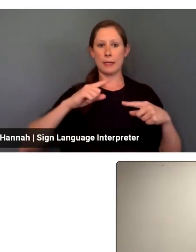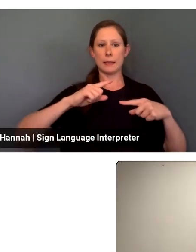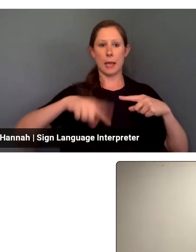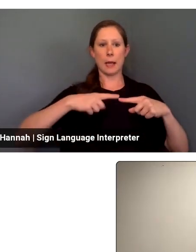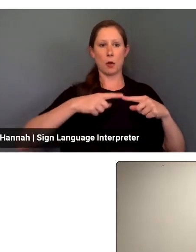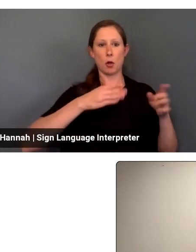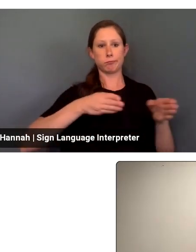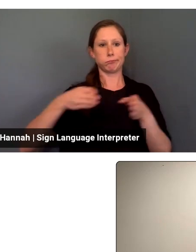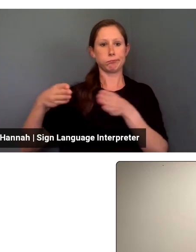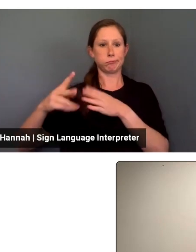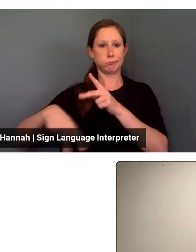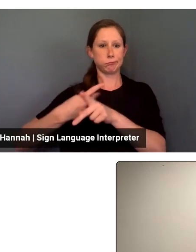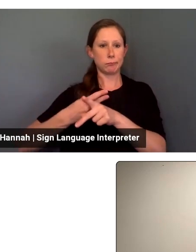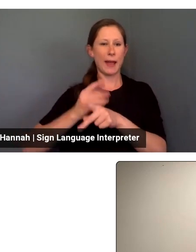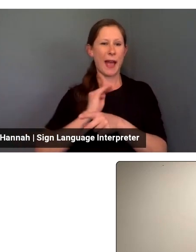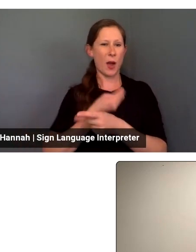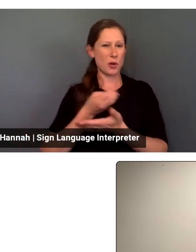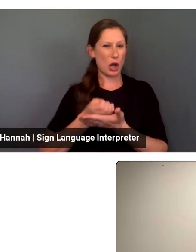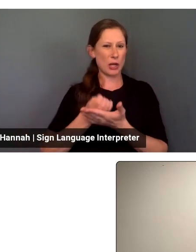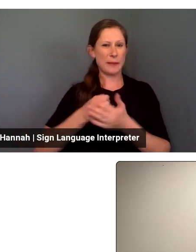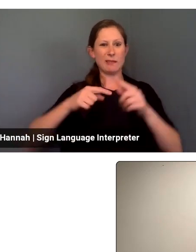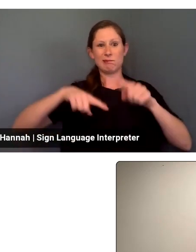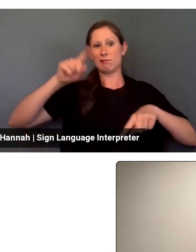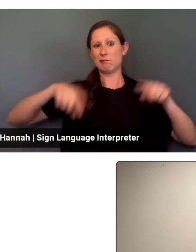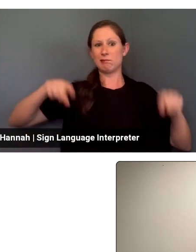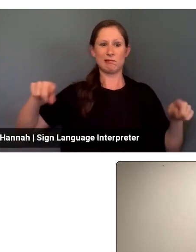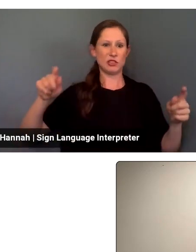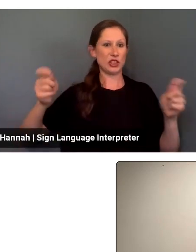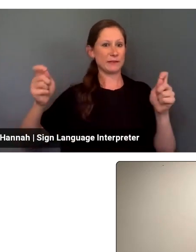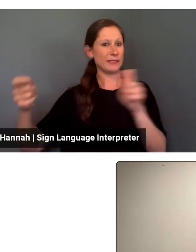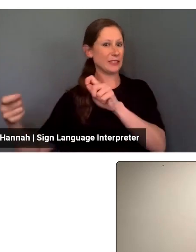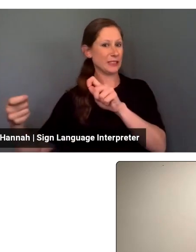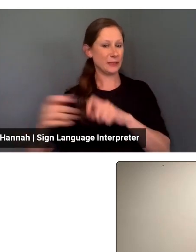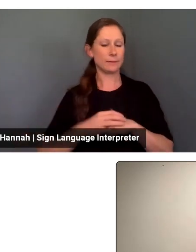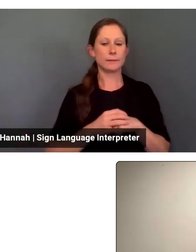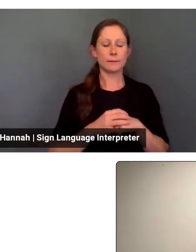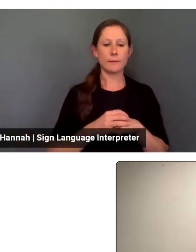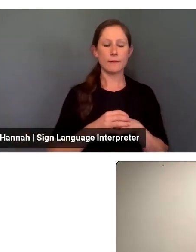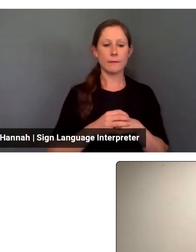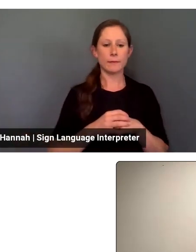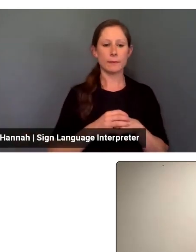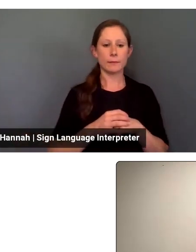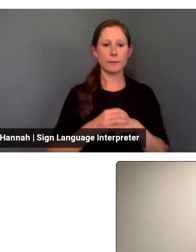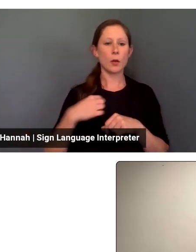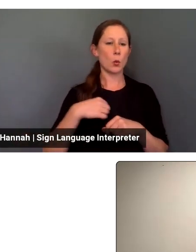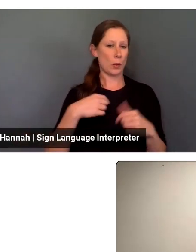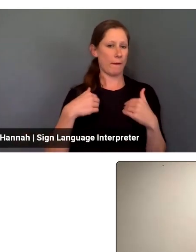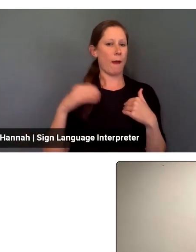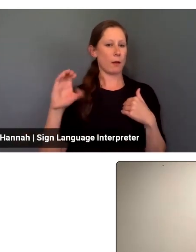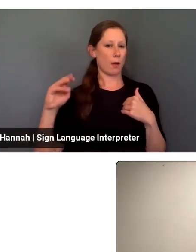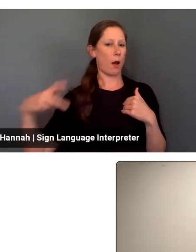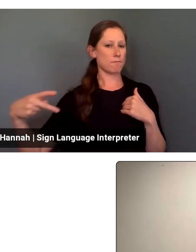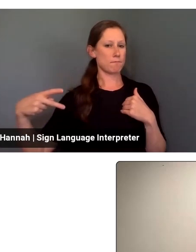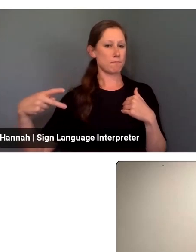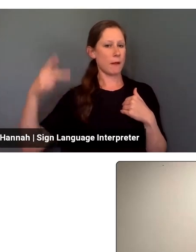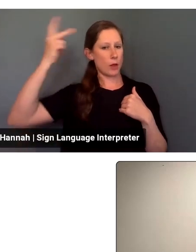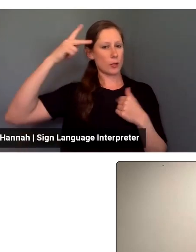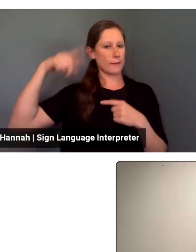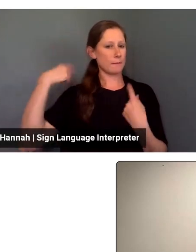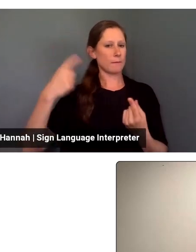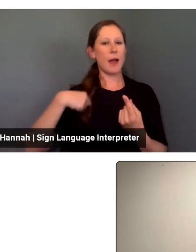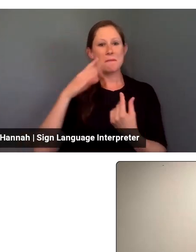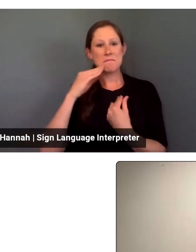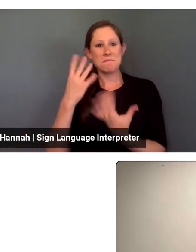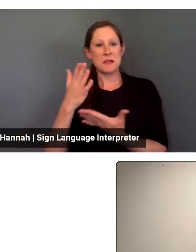and shifts in our economy. And so we've had a comp philosophy that I'll tell you the parts that haven't